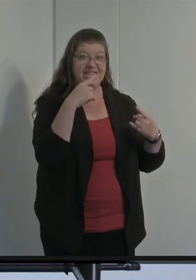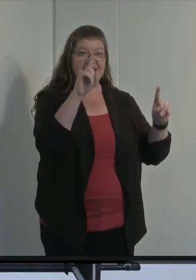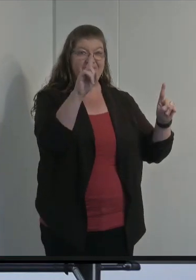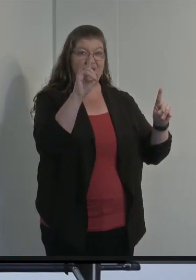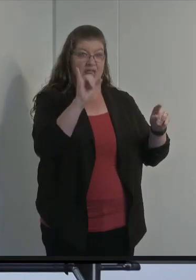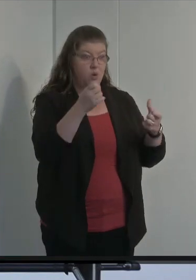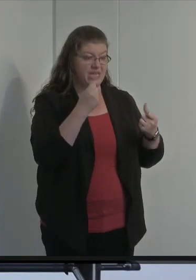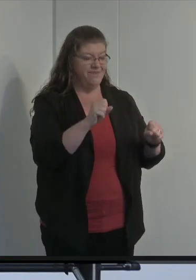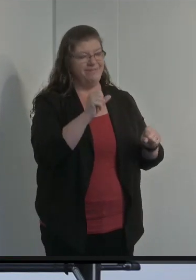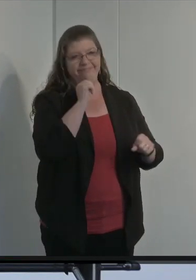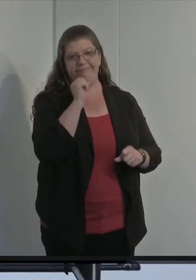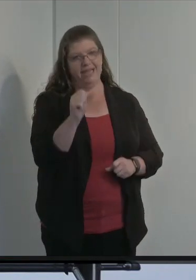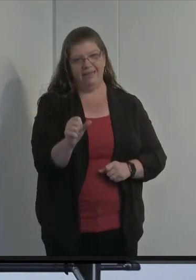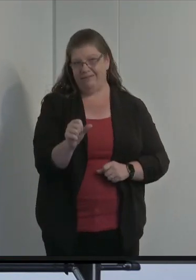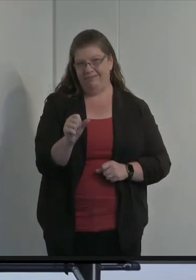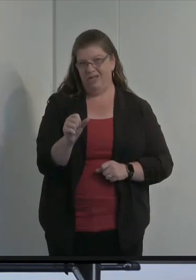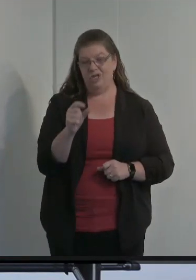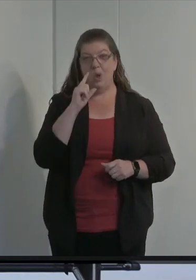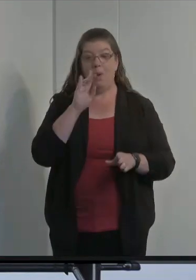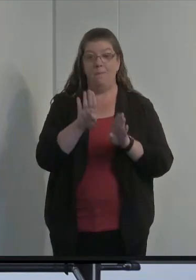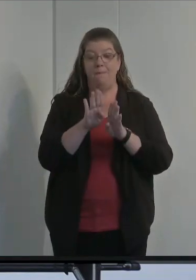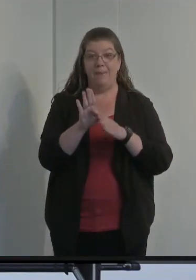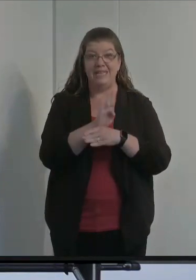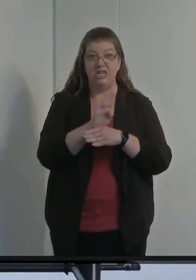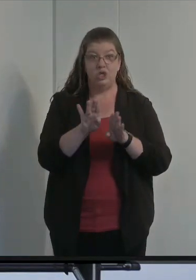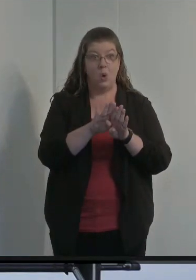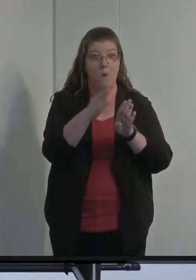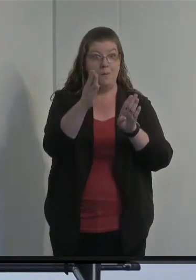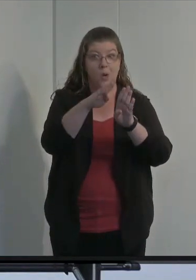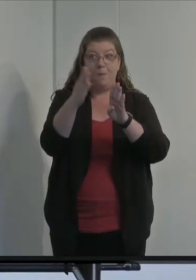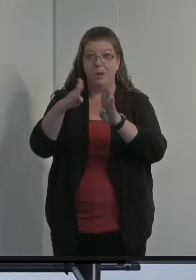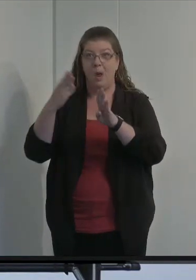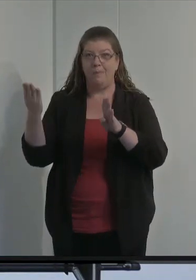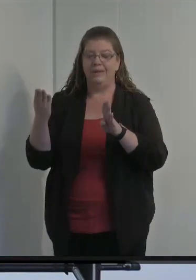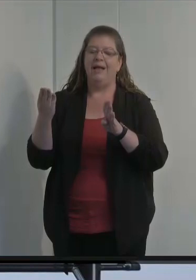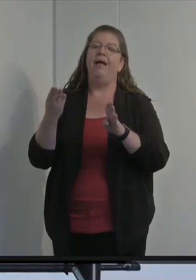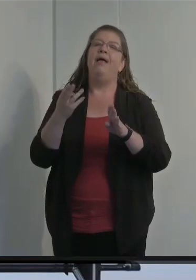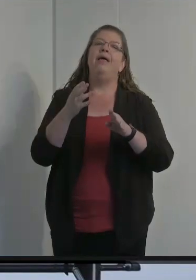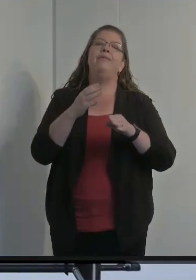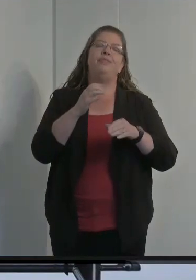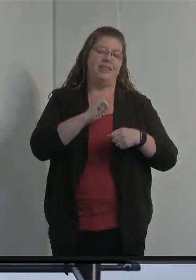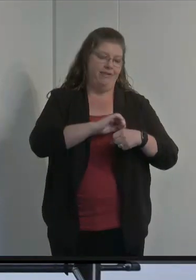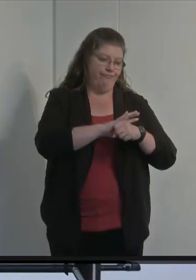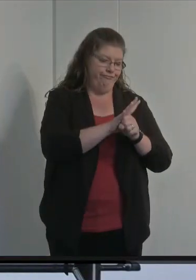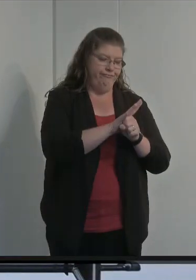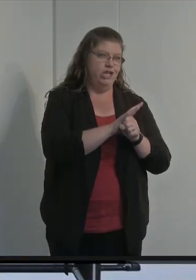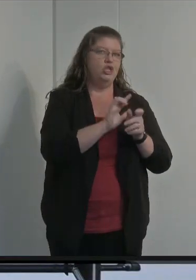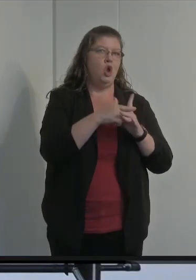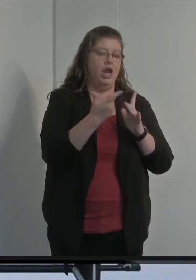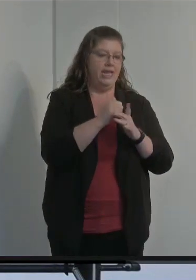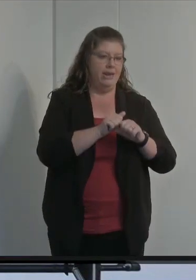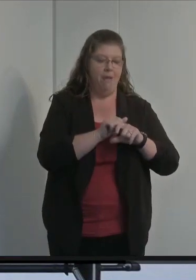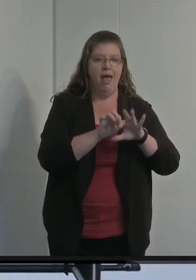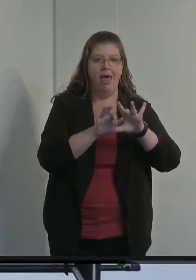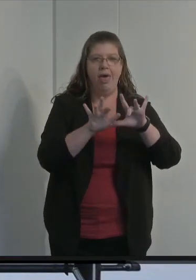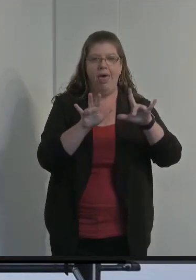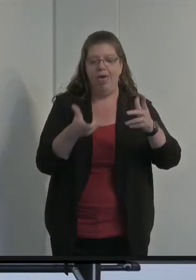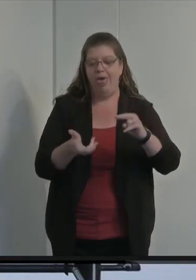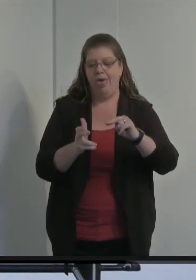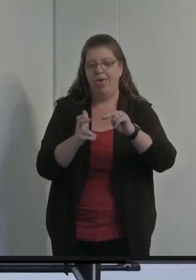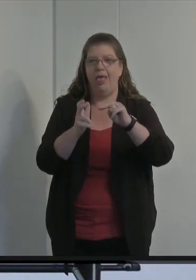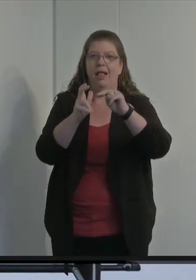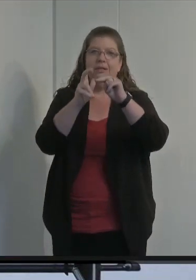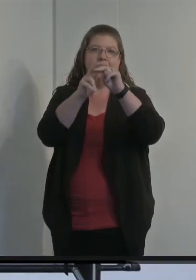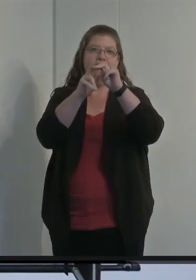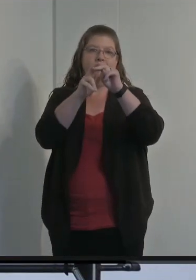have reopened in California, the virus reignited and is now threatening the progress that we initially made together.